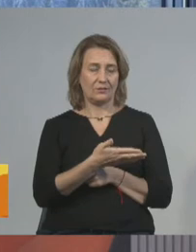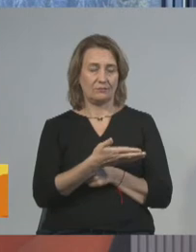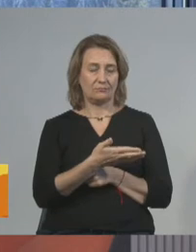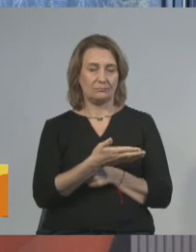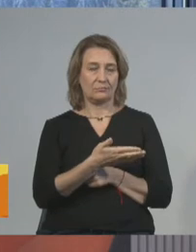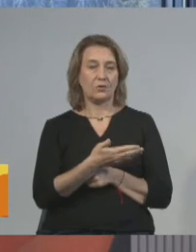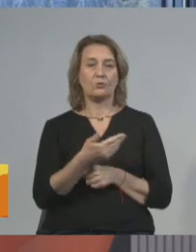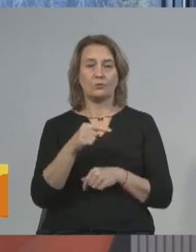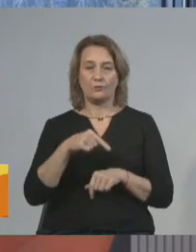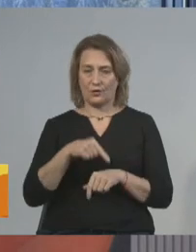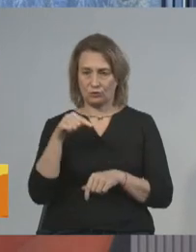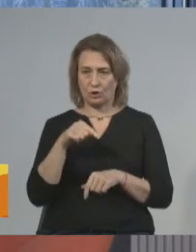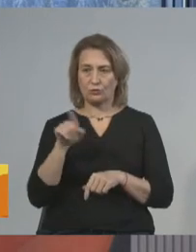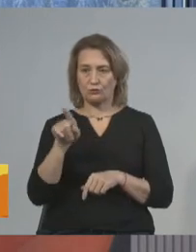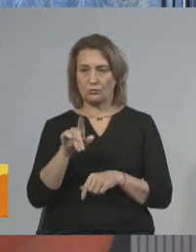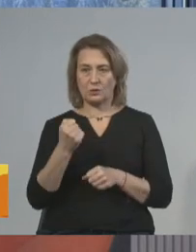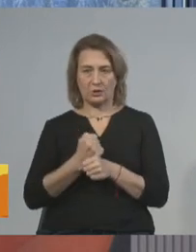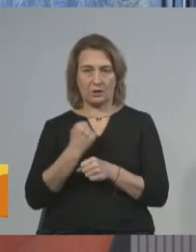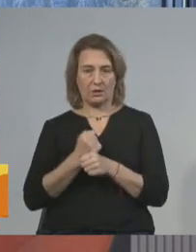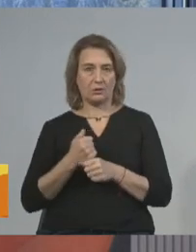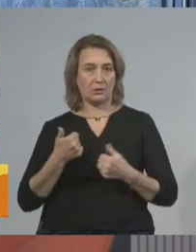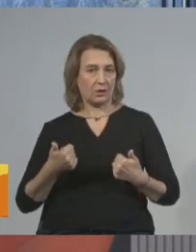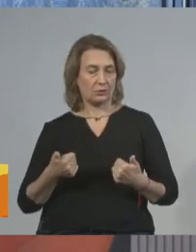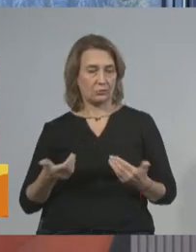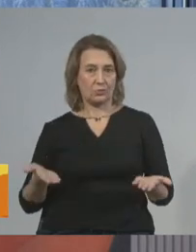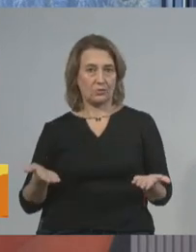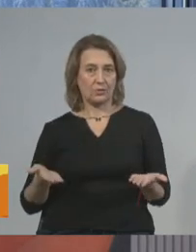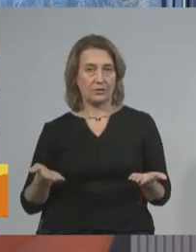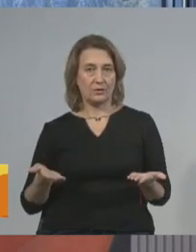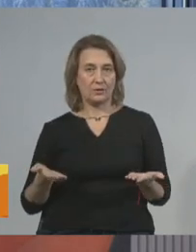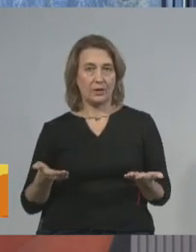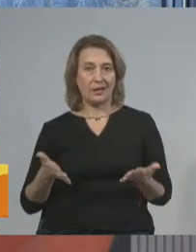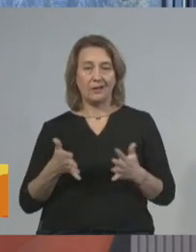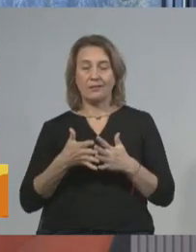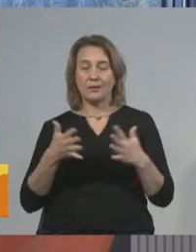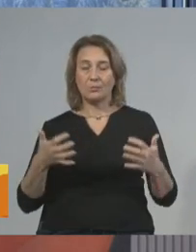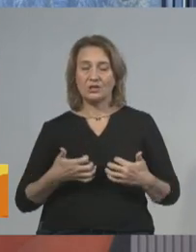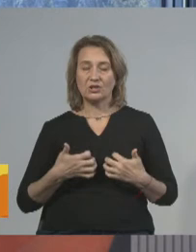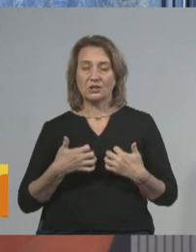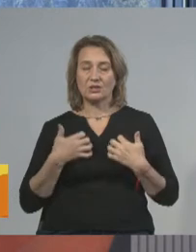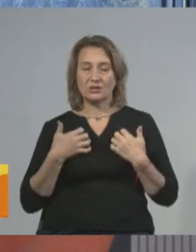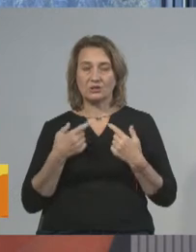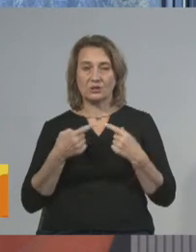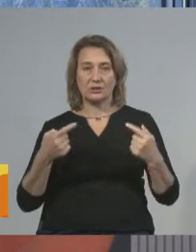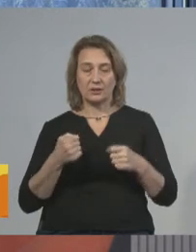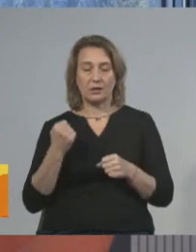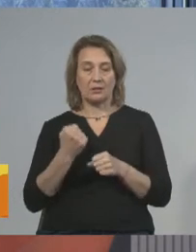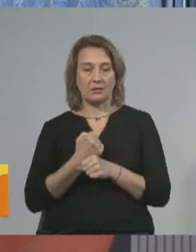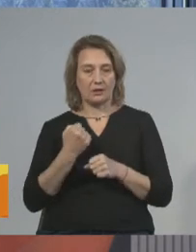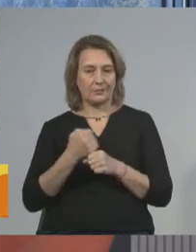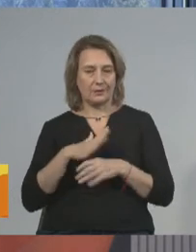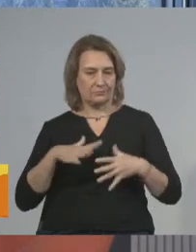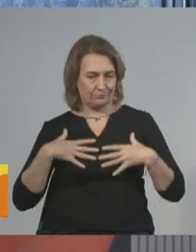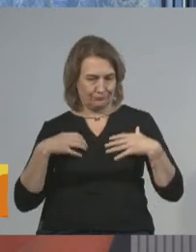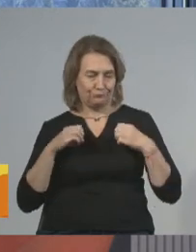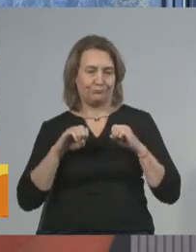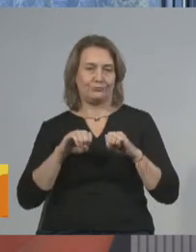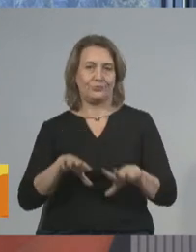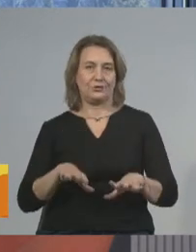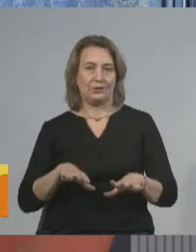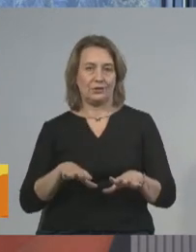this narrative really believing that they're doing something good the scariest thing when people are doing everything